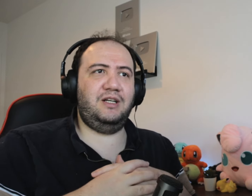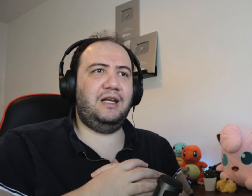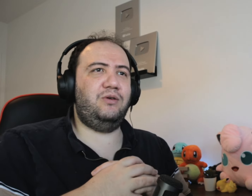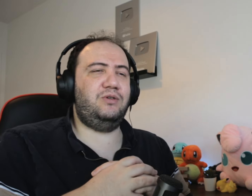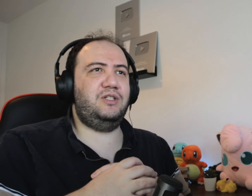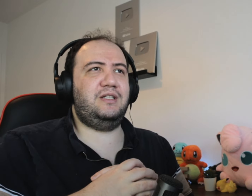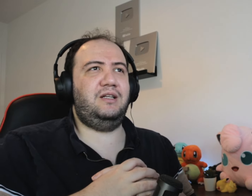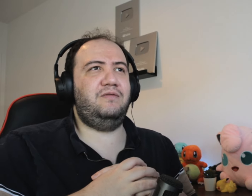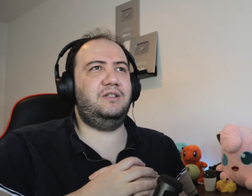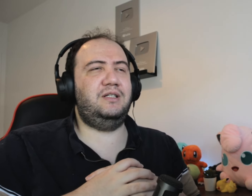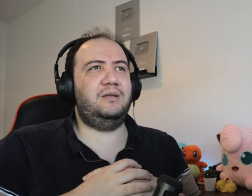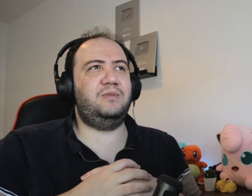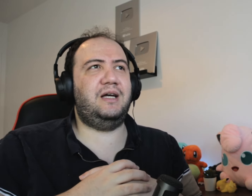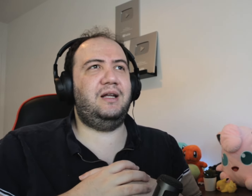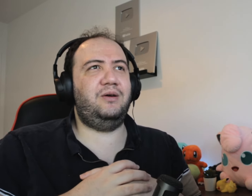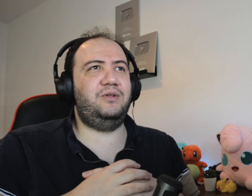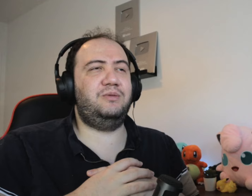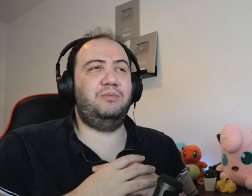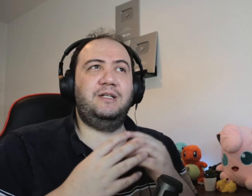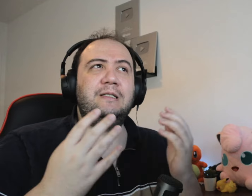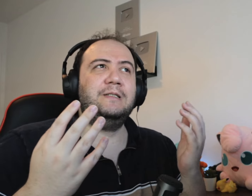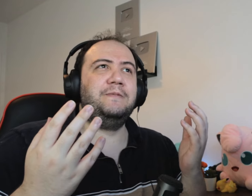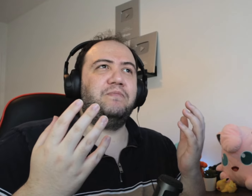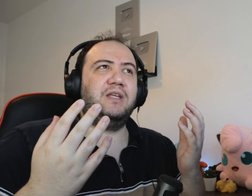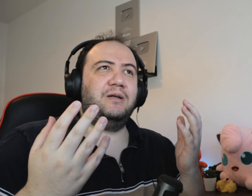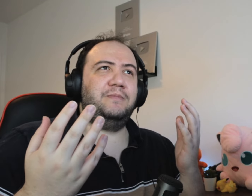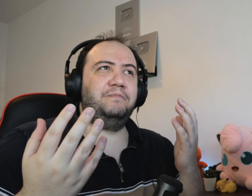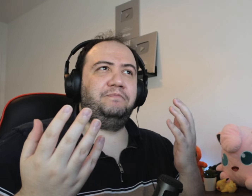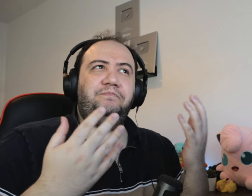interested in languages And even sign language But